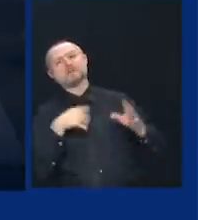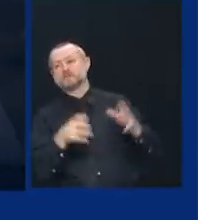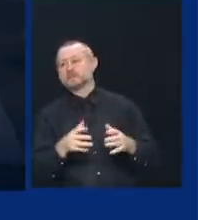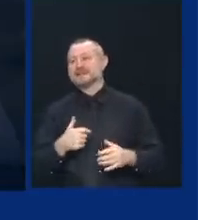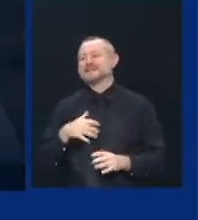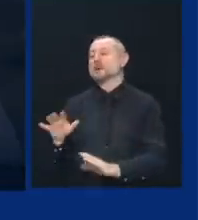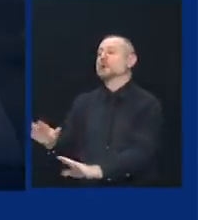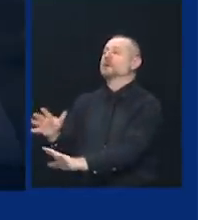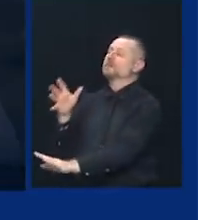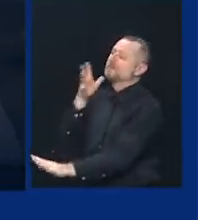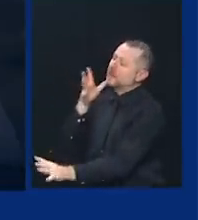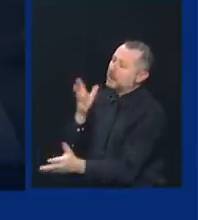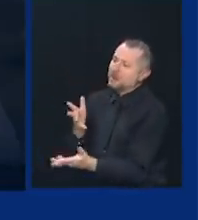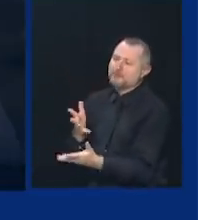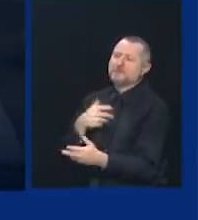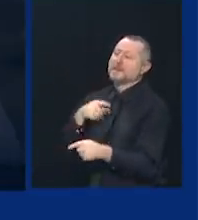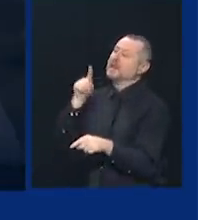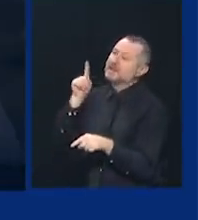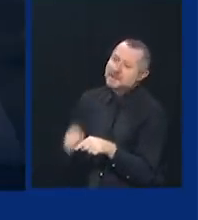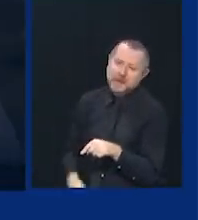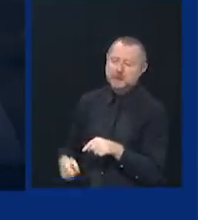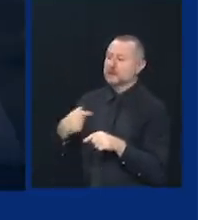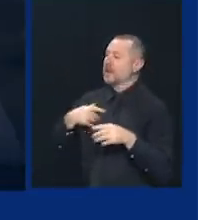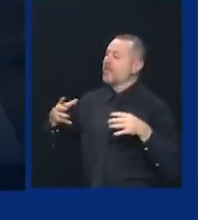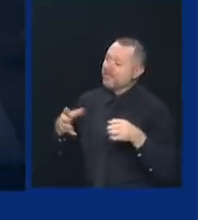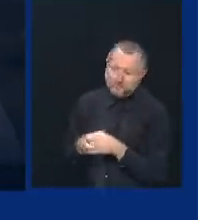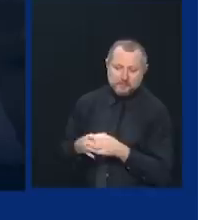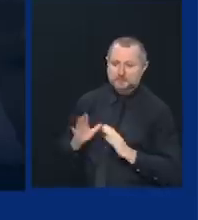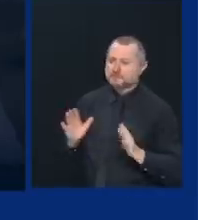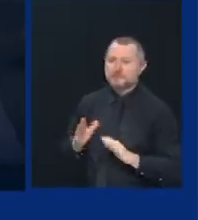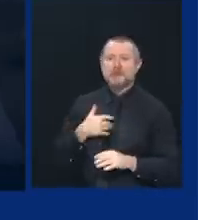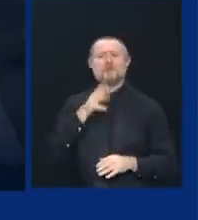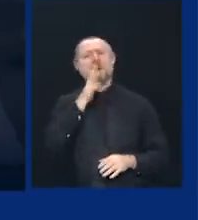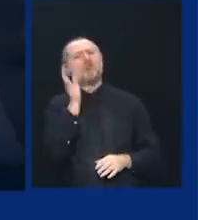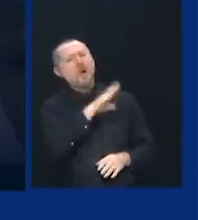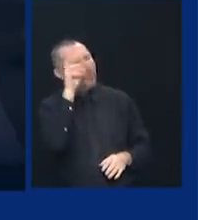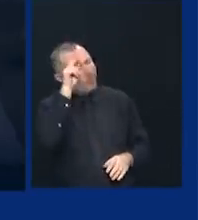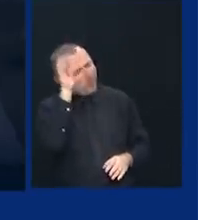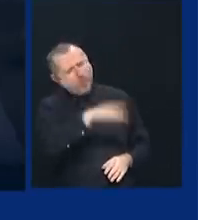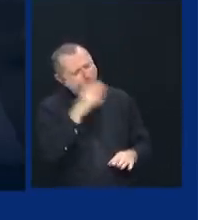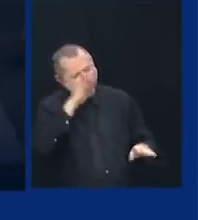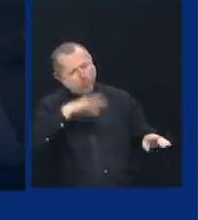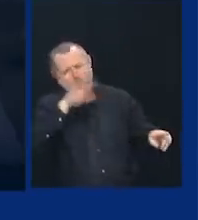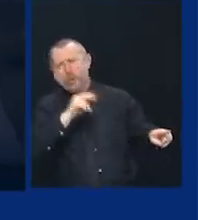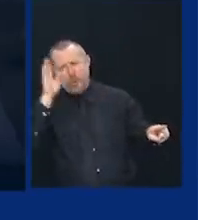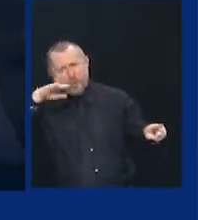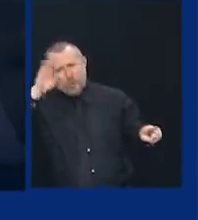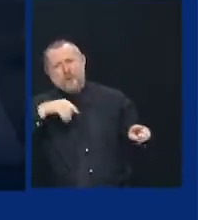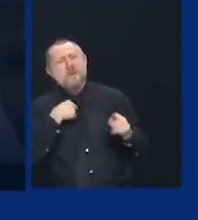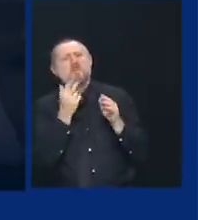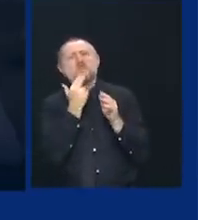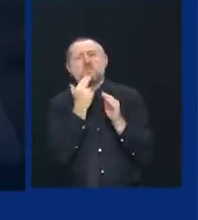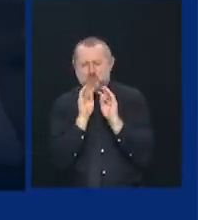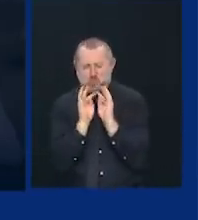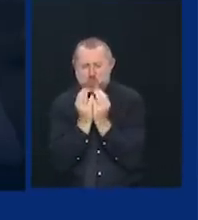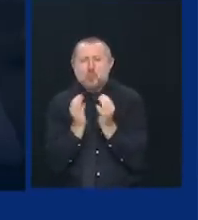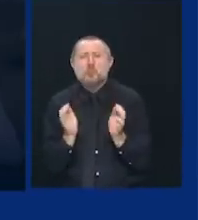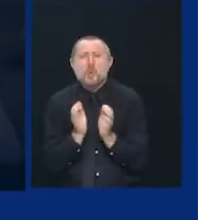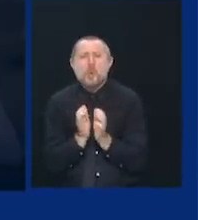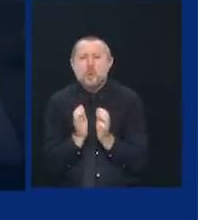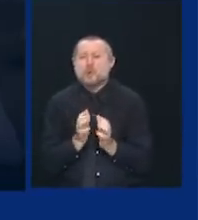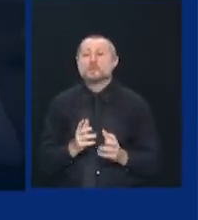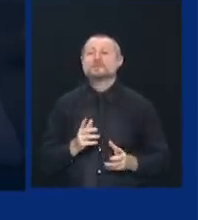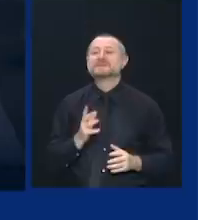Mom, we can't get together for Thanksgiving. Oh, no, I know. It has to be a small group. Just